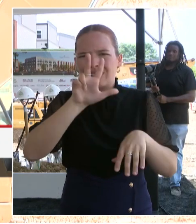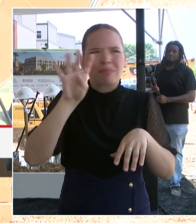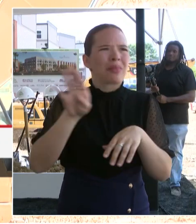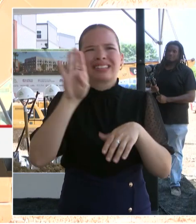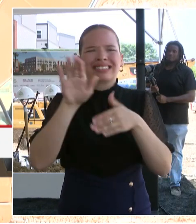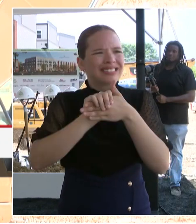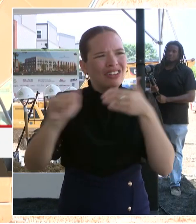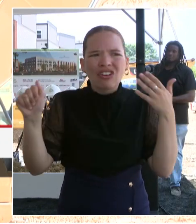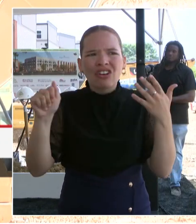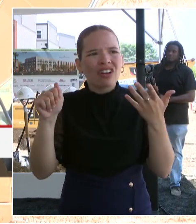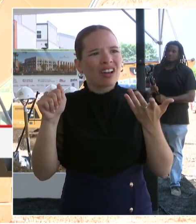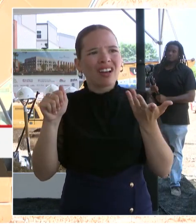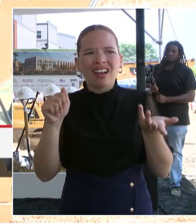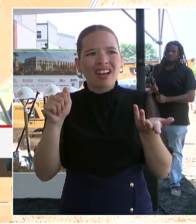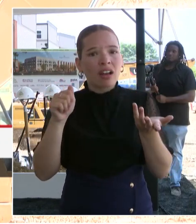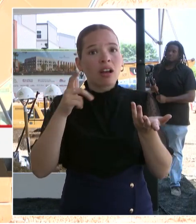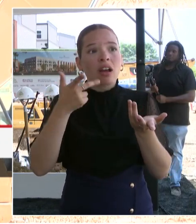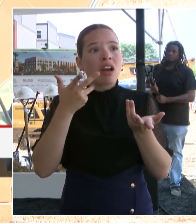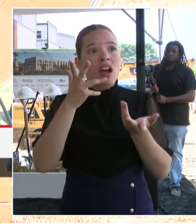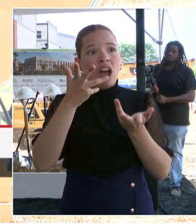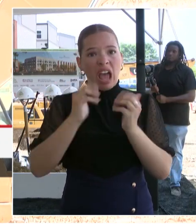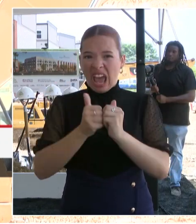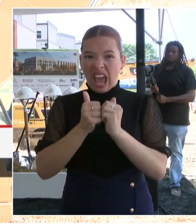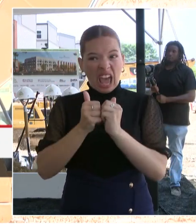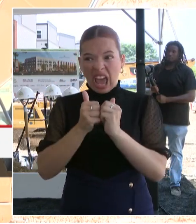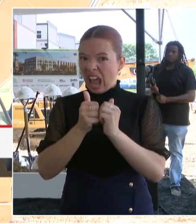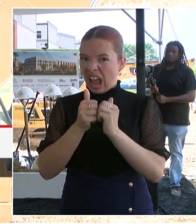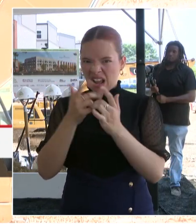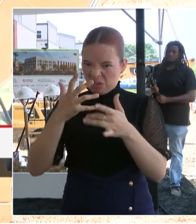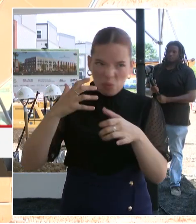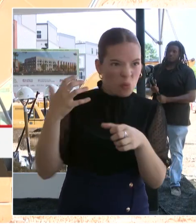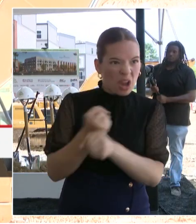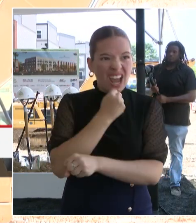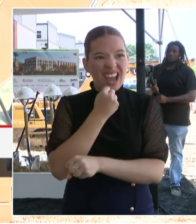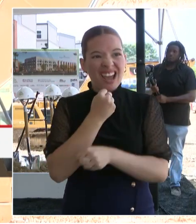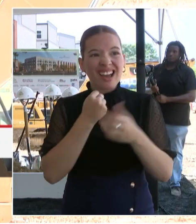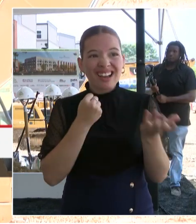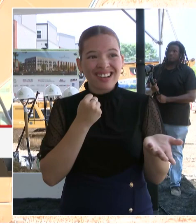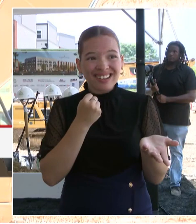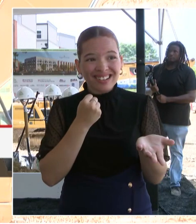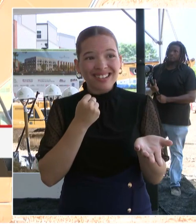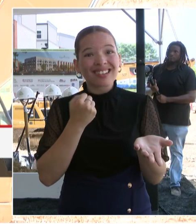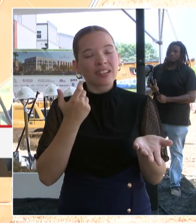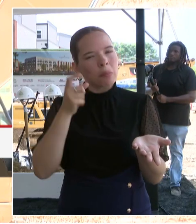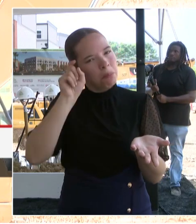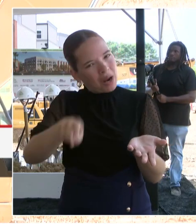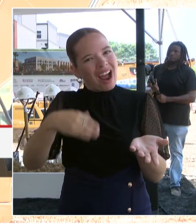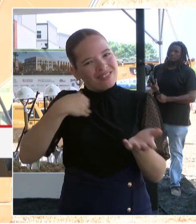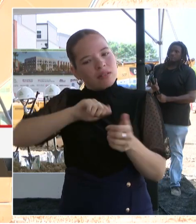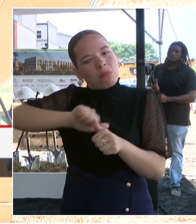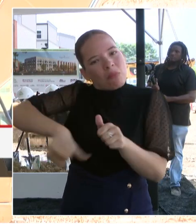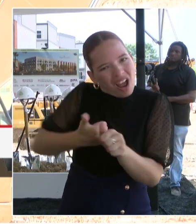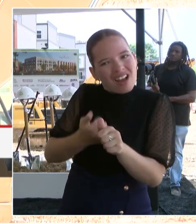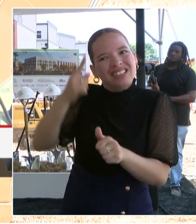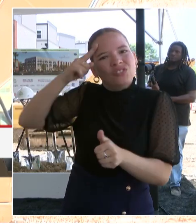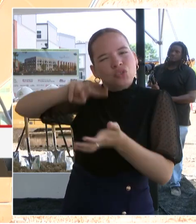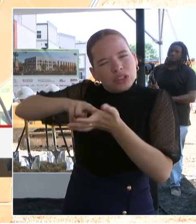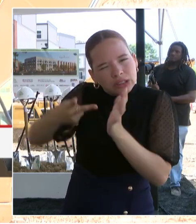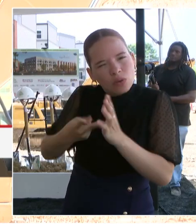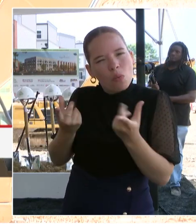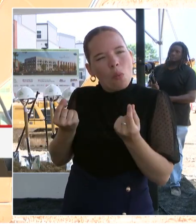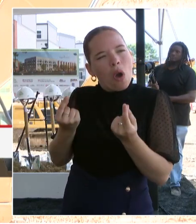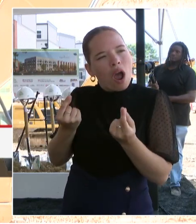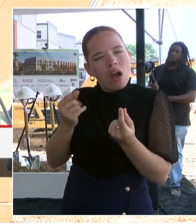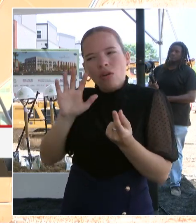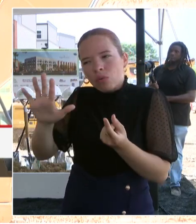an intentional player to see what those moves are and move to the win. When you look at what has happened in